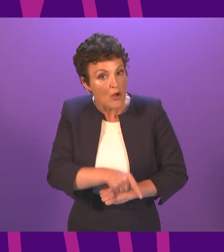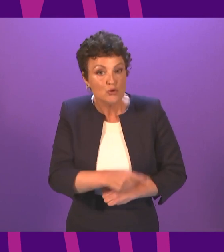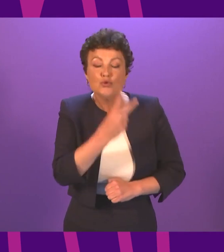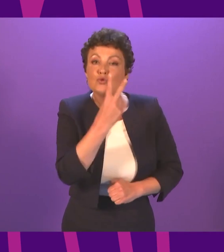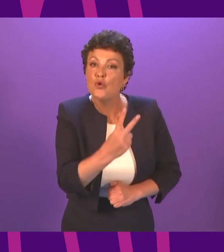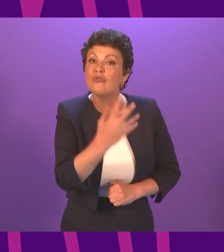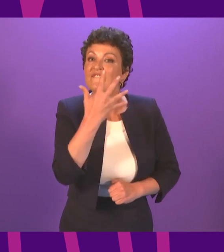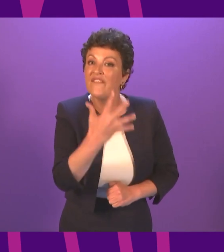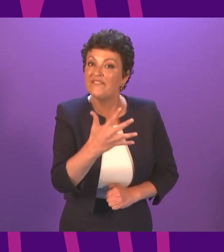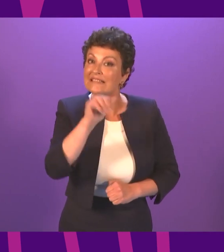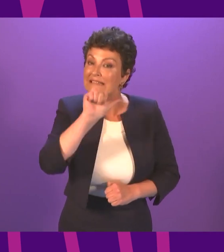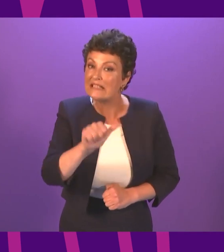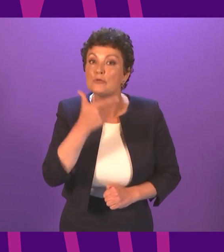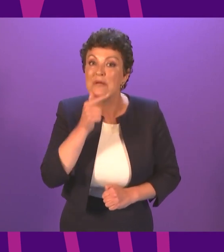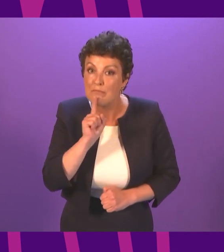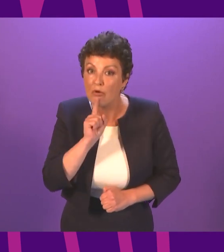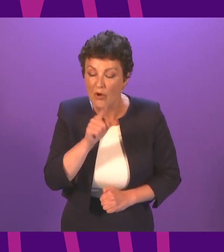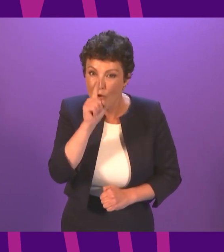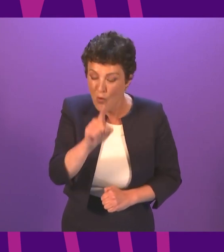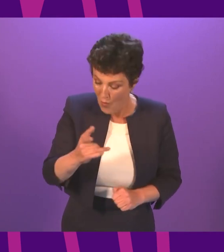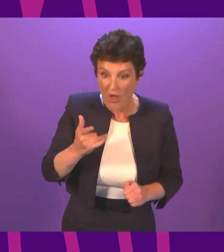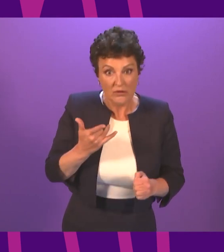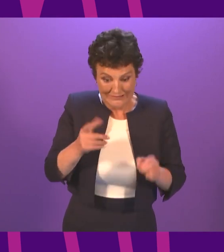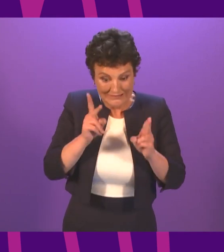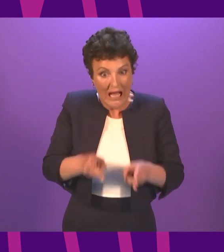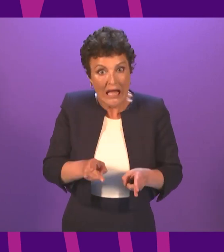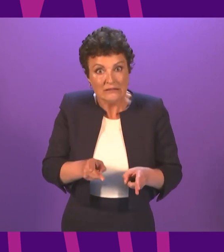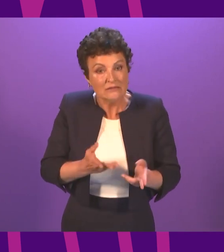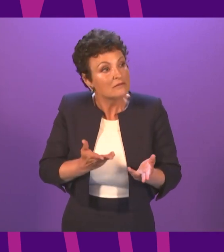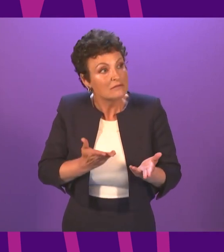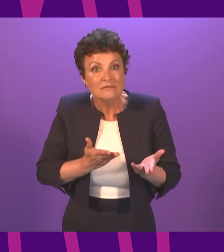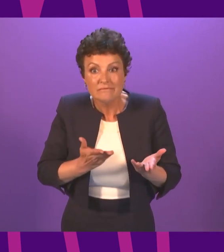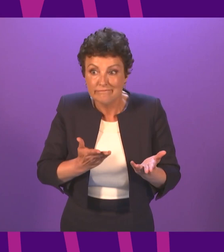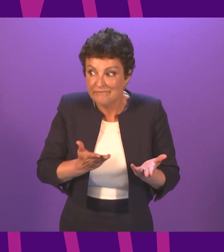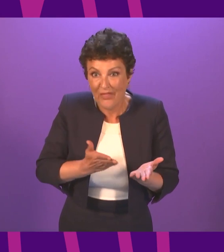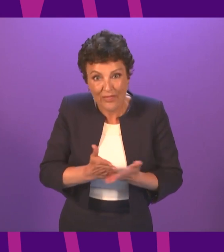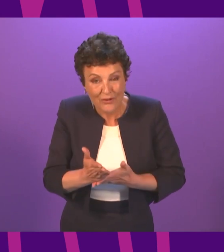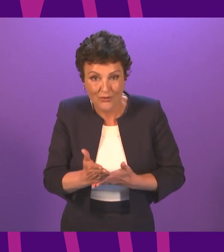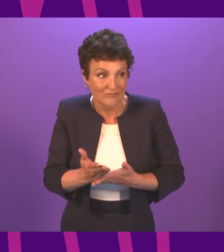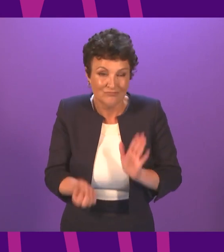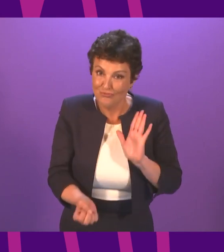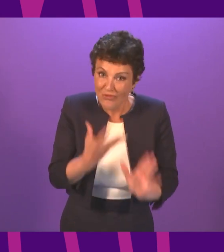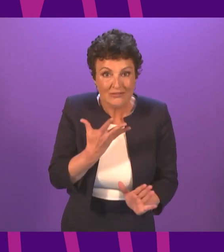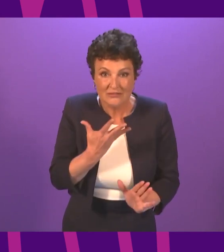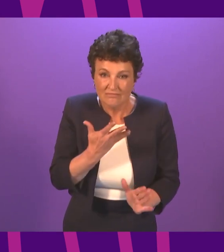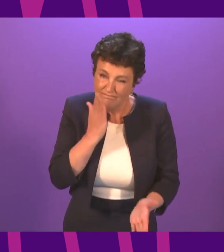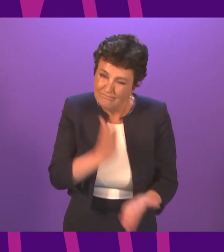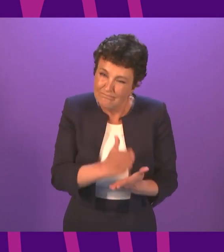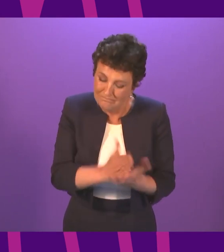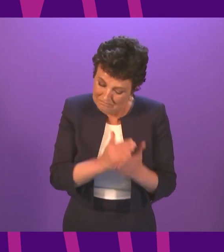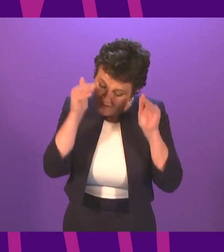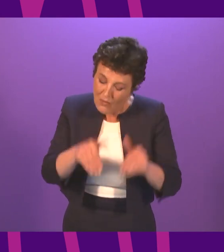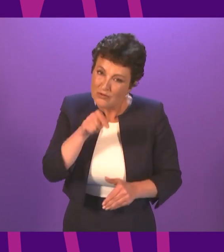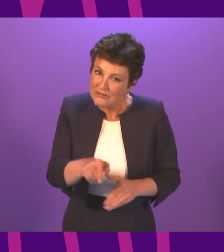1,256 people who lost their lives in a single year to drugs deserves our attention.